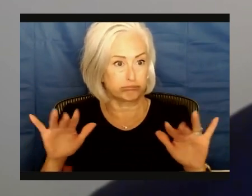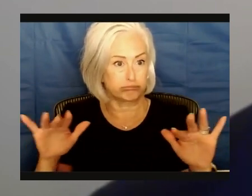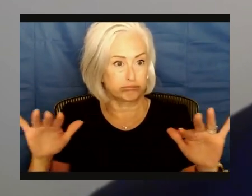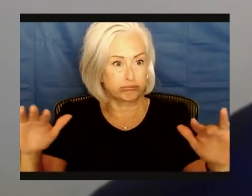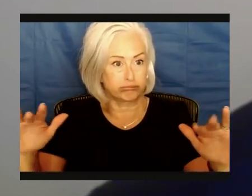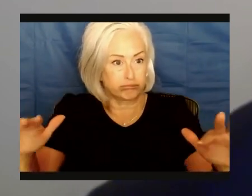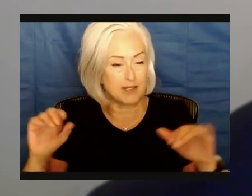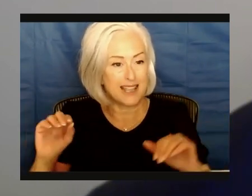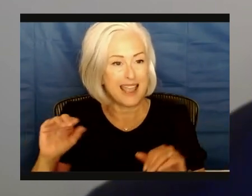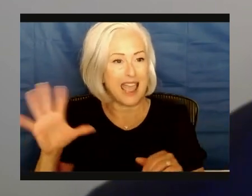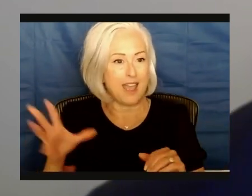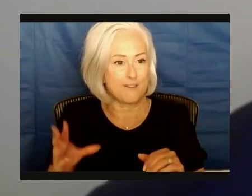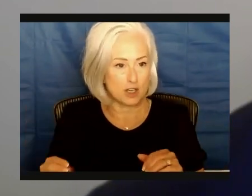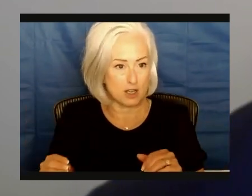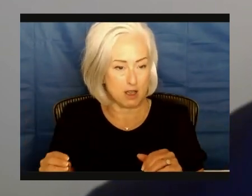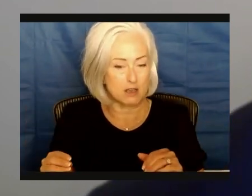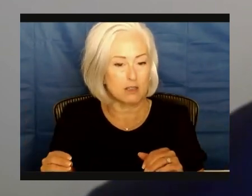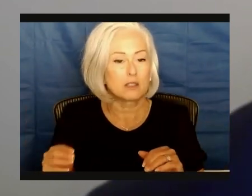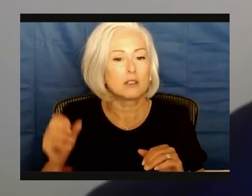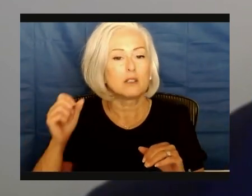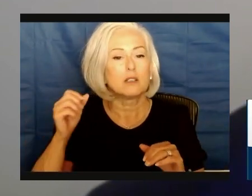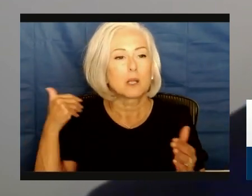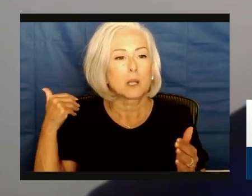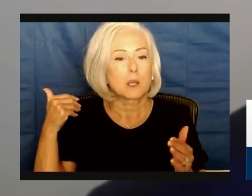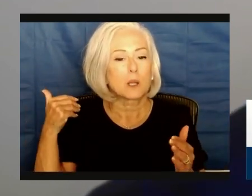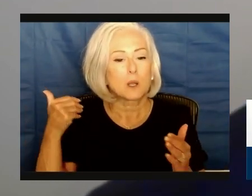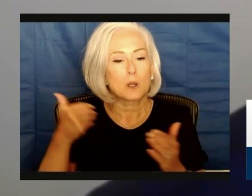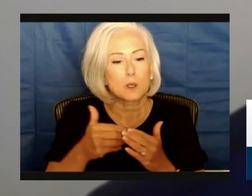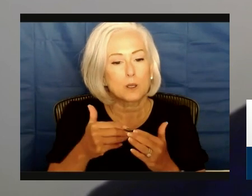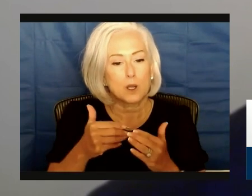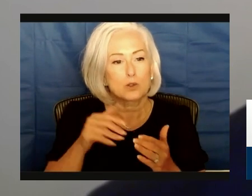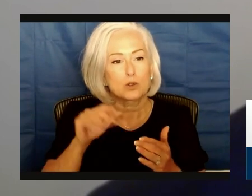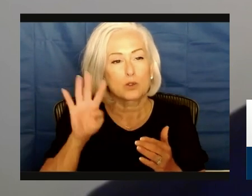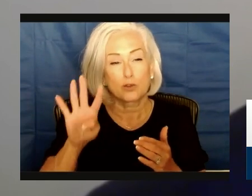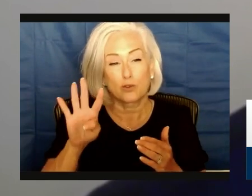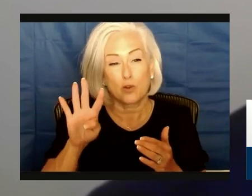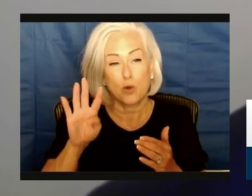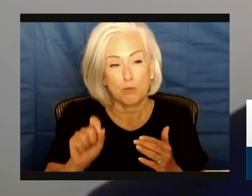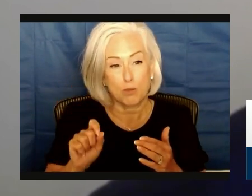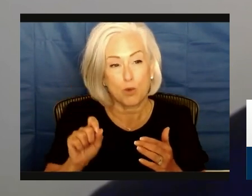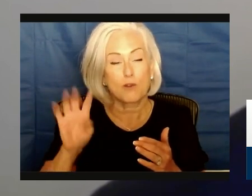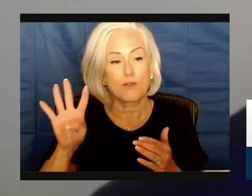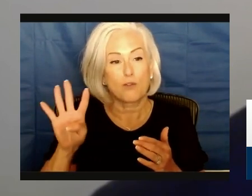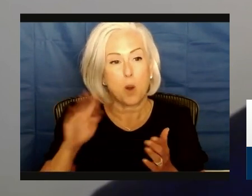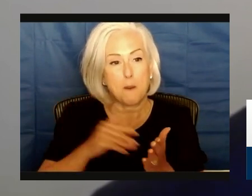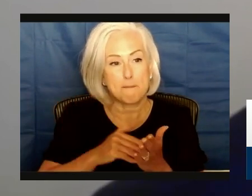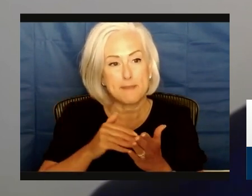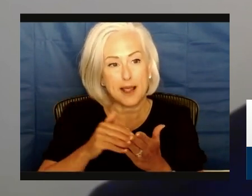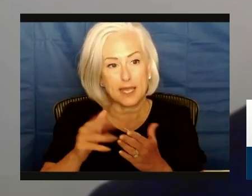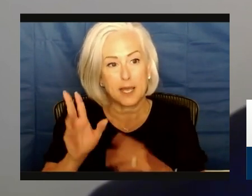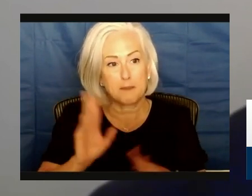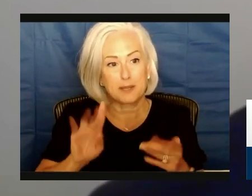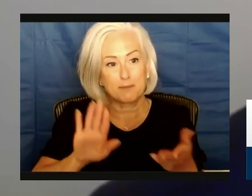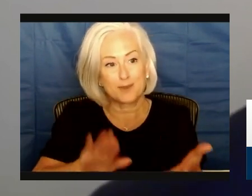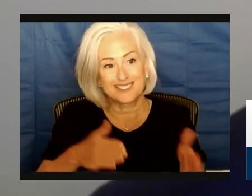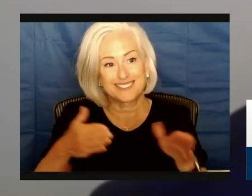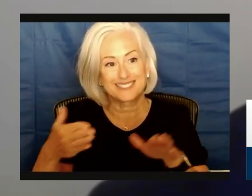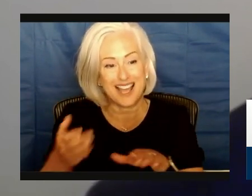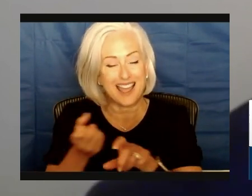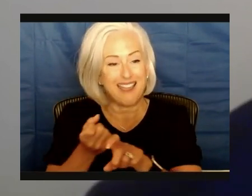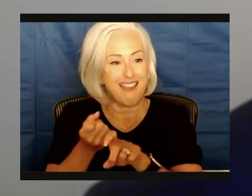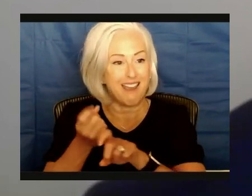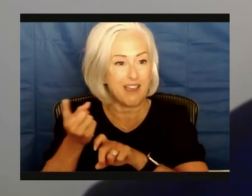about close to generally about 4.4 million people die every year from